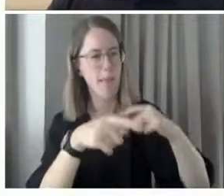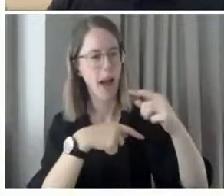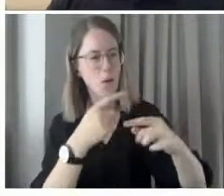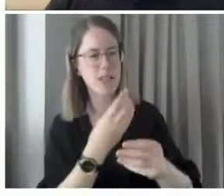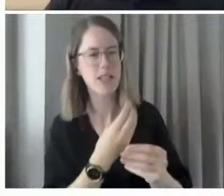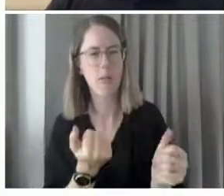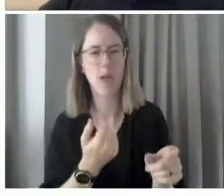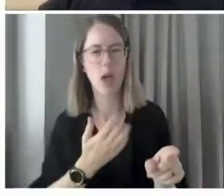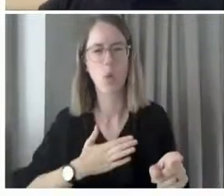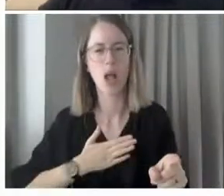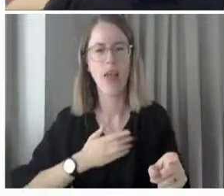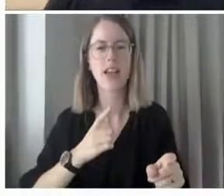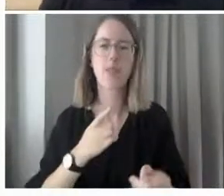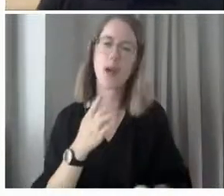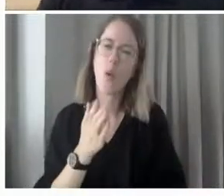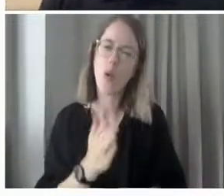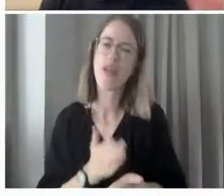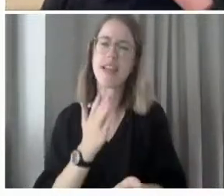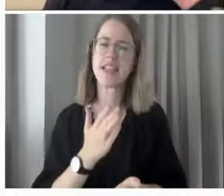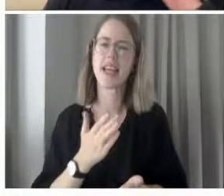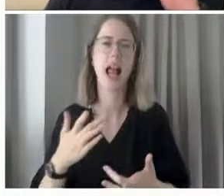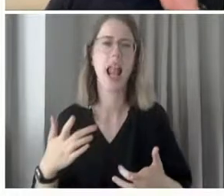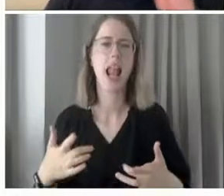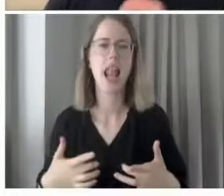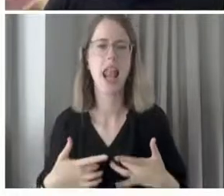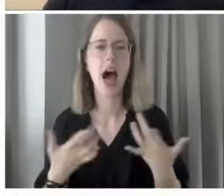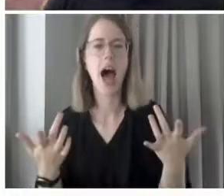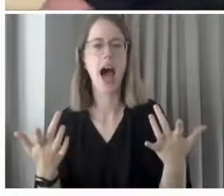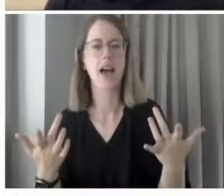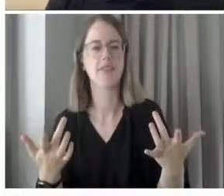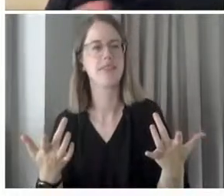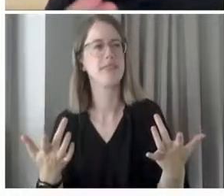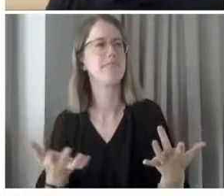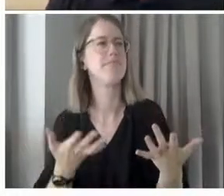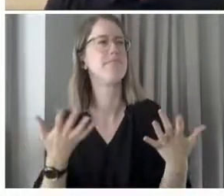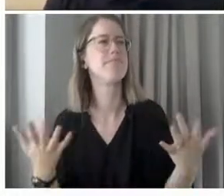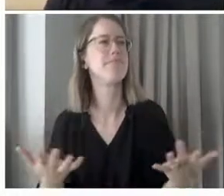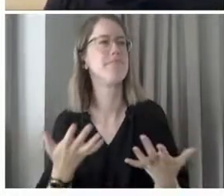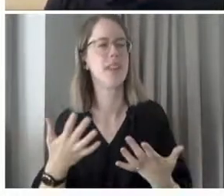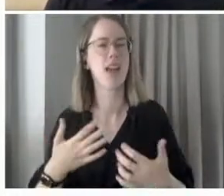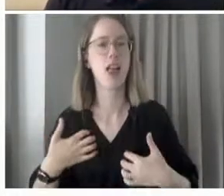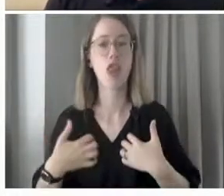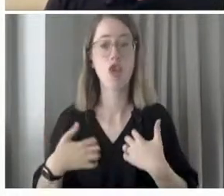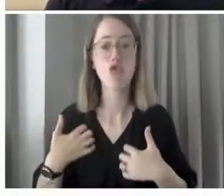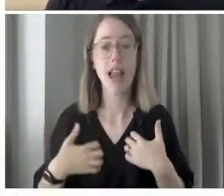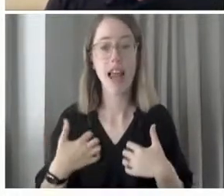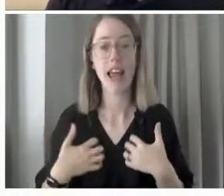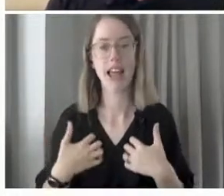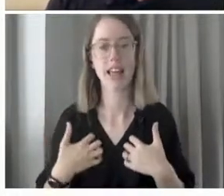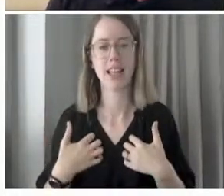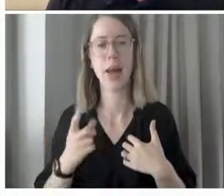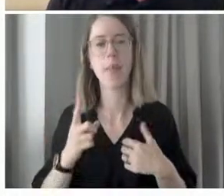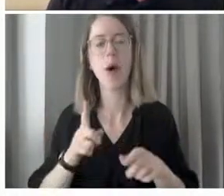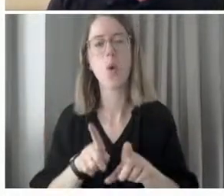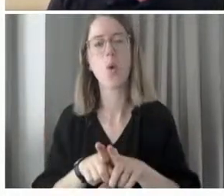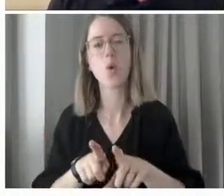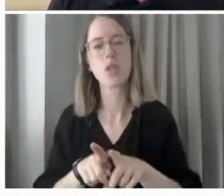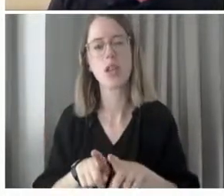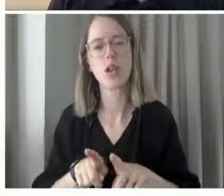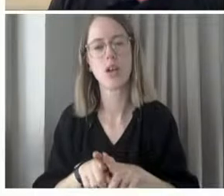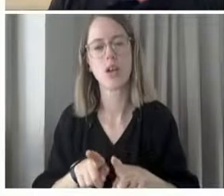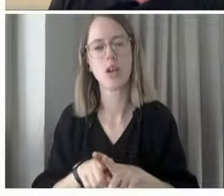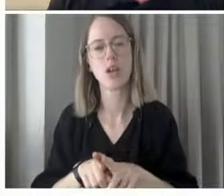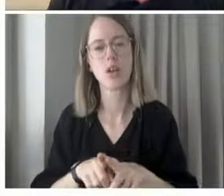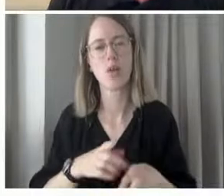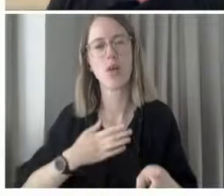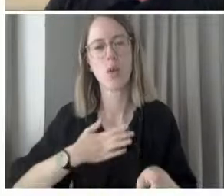be authentic. We like it to be live. We like it to be have a thrill. But we just want